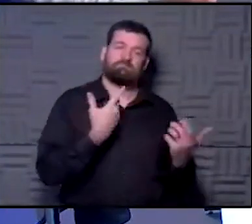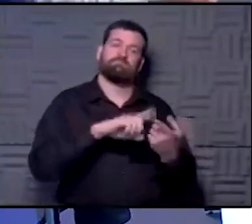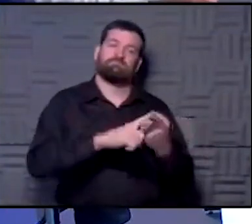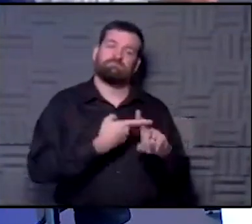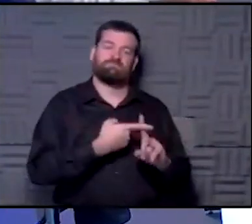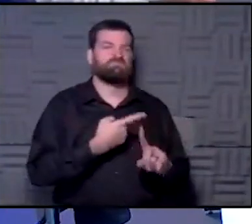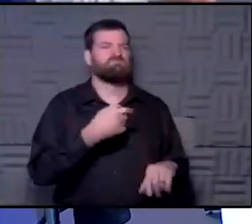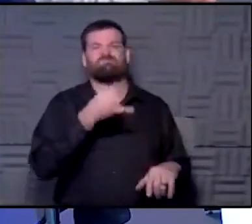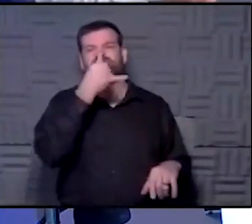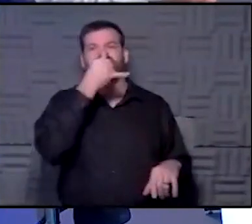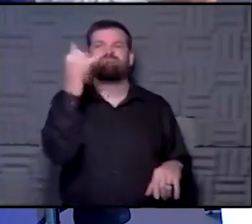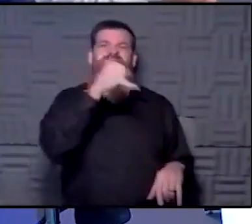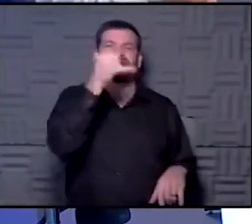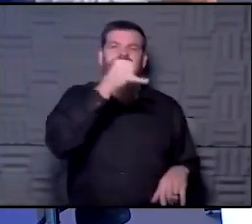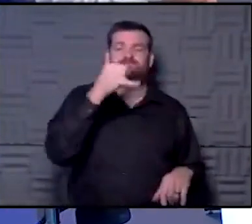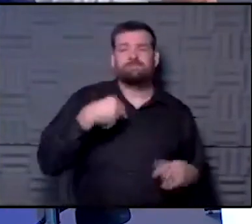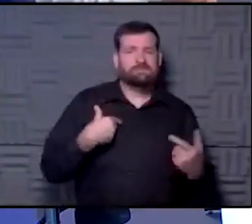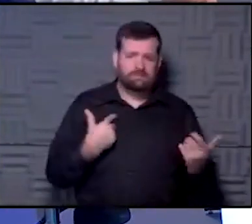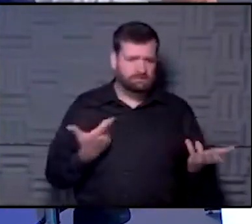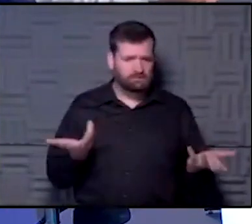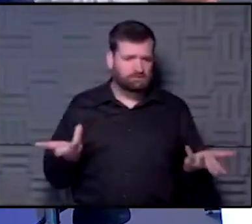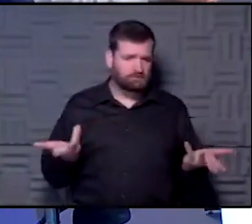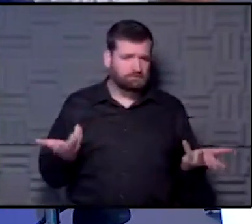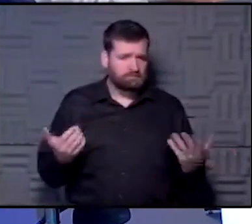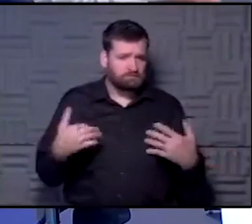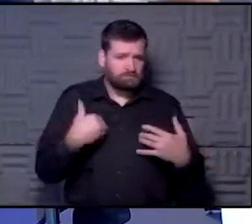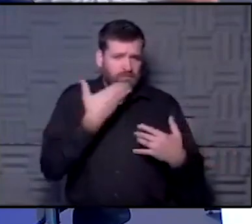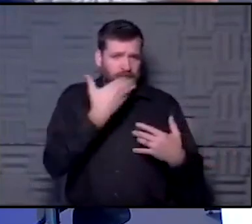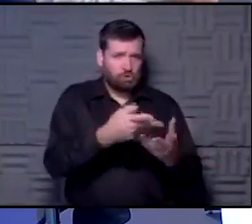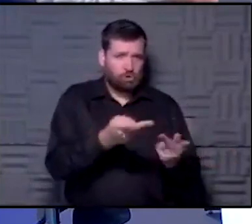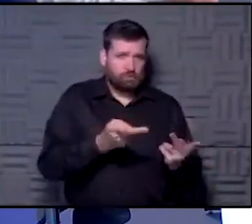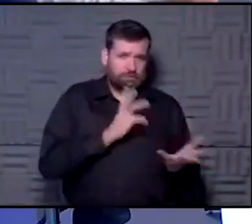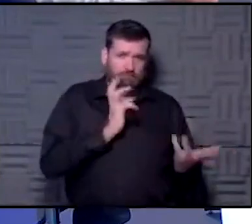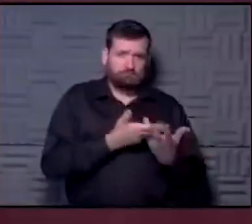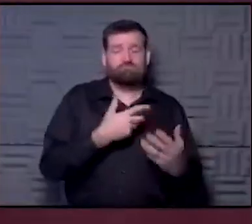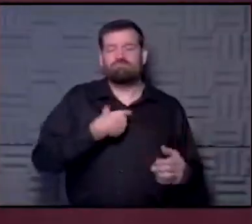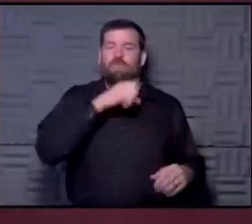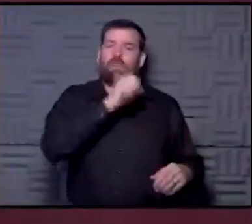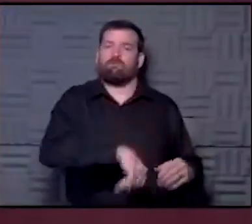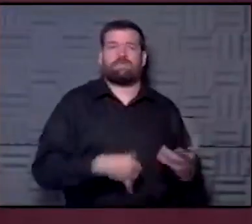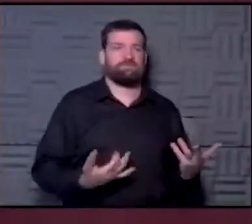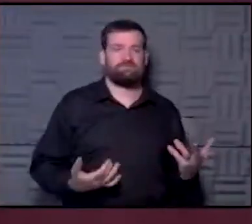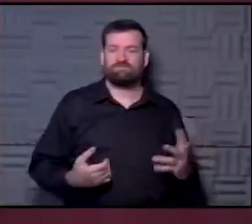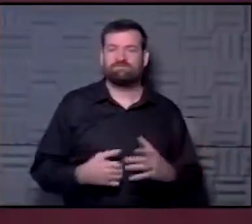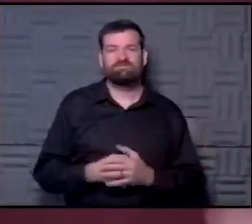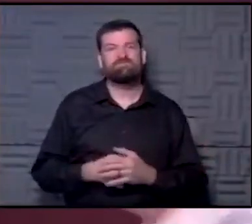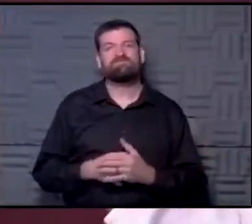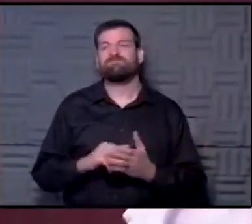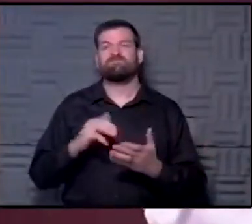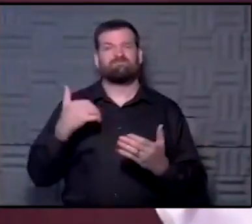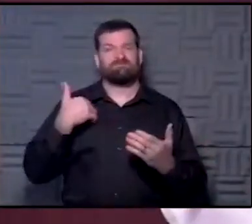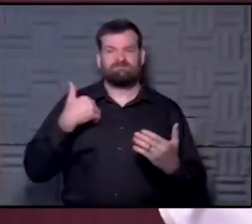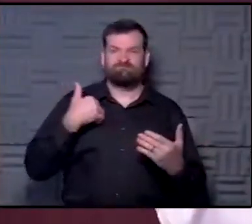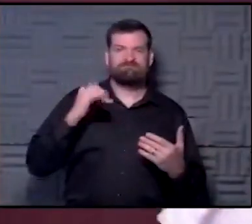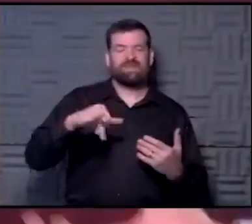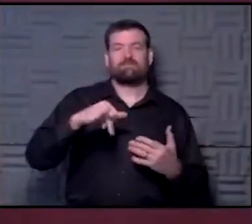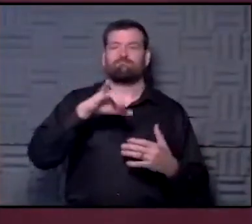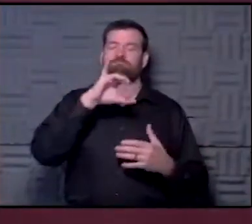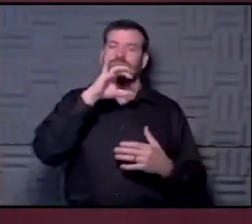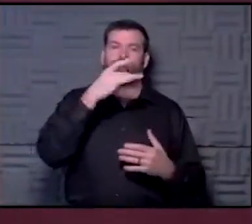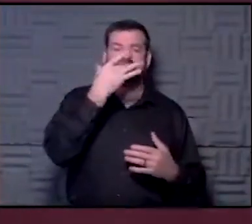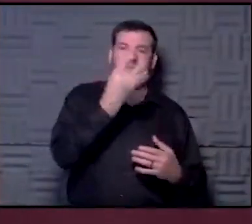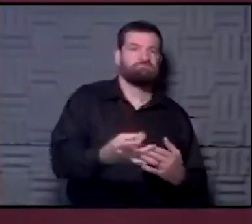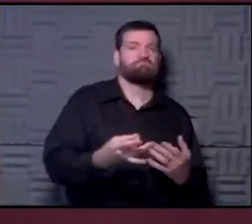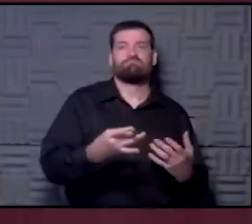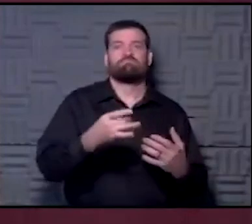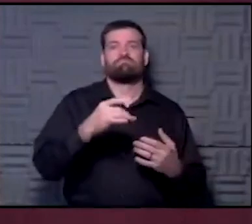like, that's just so ridiculous. I'm like, yeah, they have their place, I love them. Yeah. We all have that desire for the fried chicken. So maybe we could